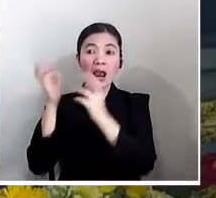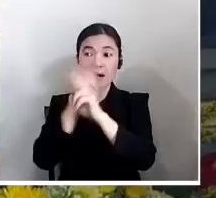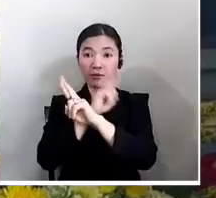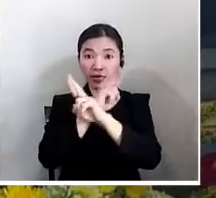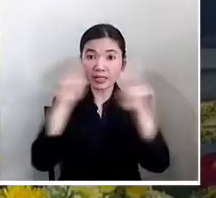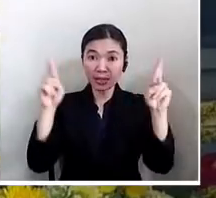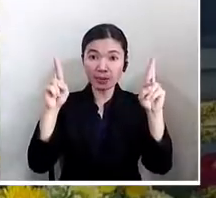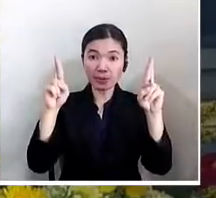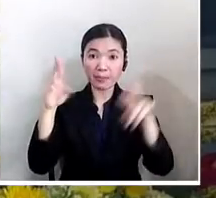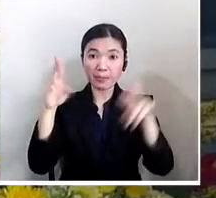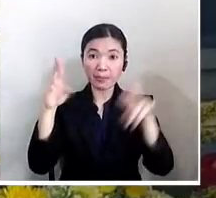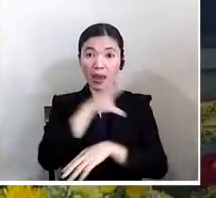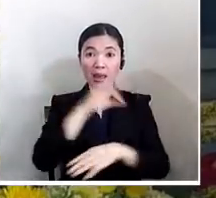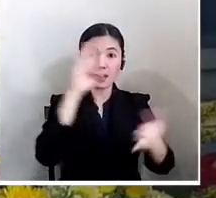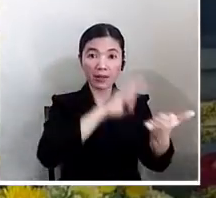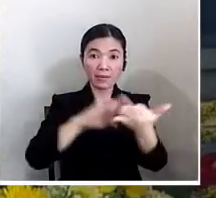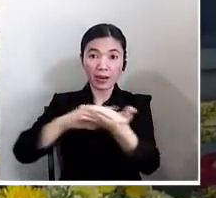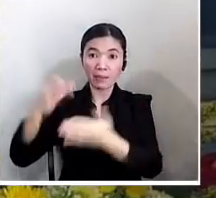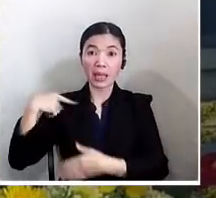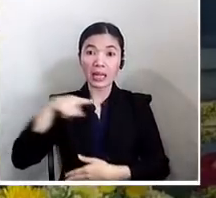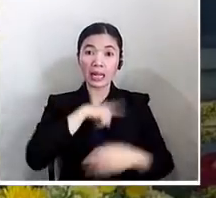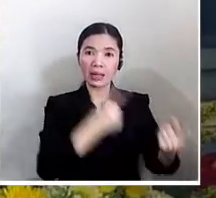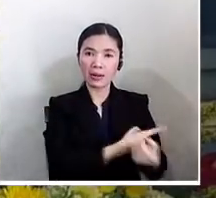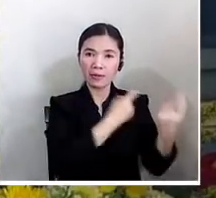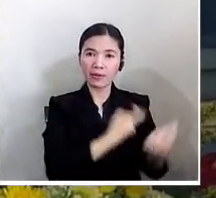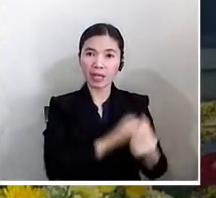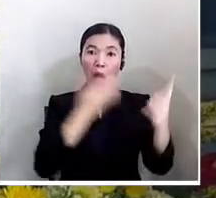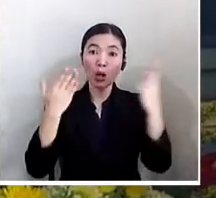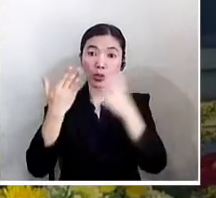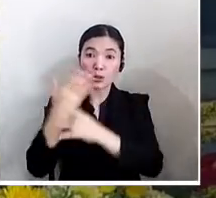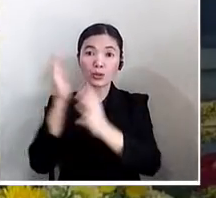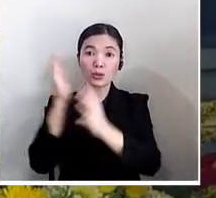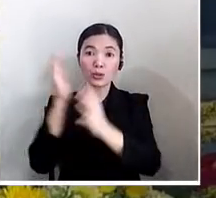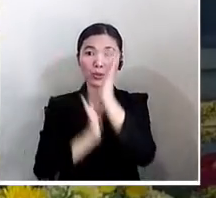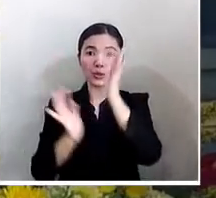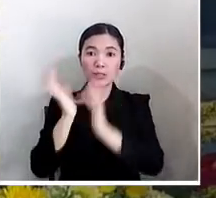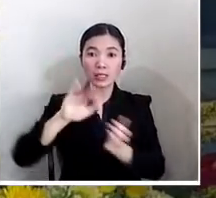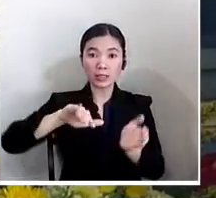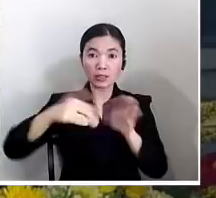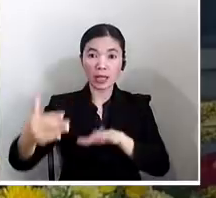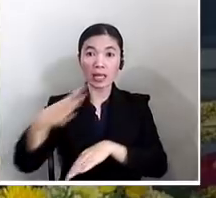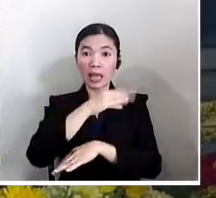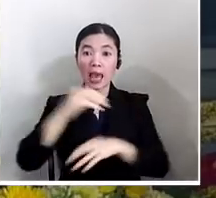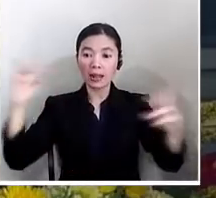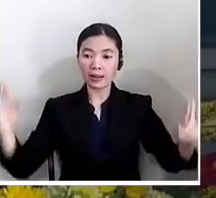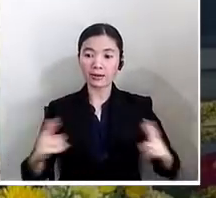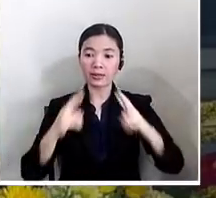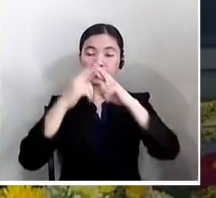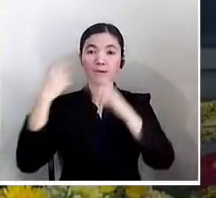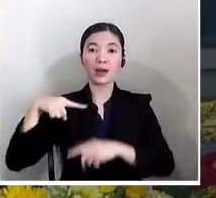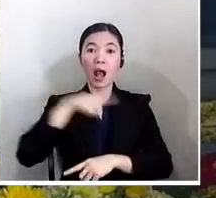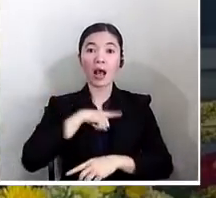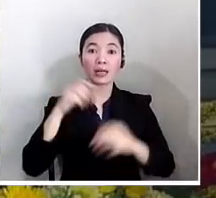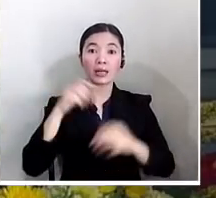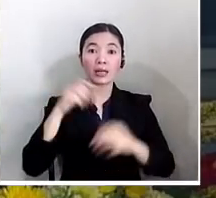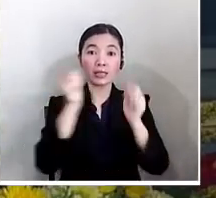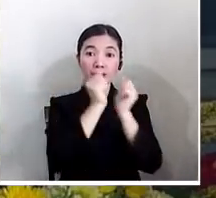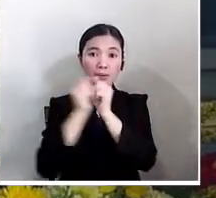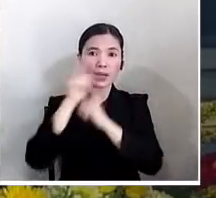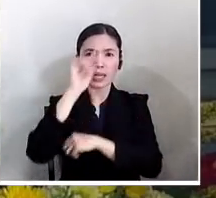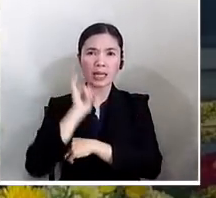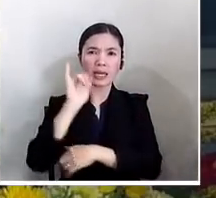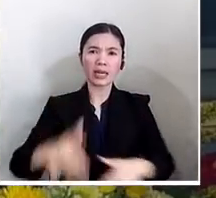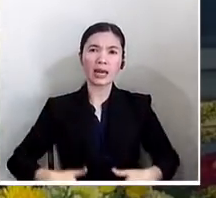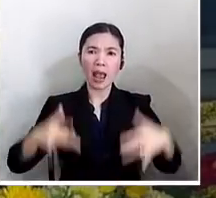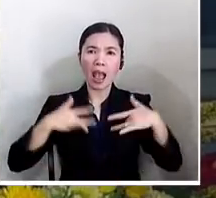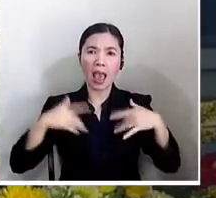forgiven our sins through His death and restored us with eternal life with His